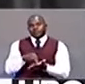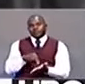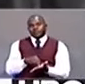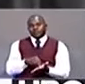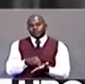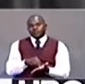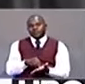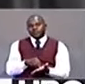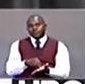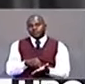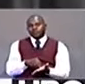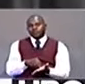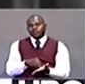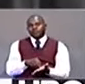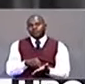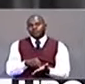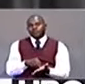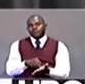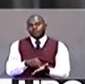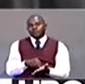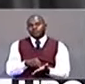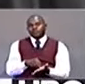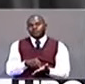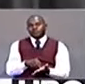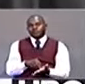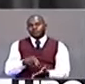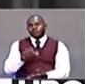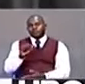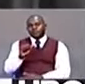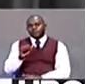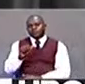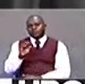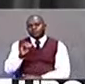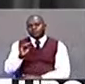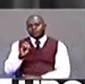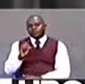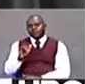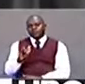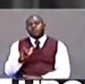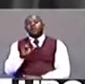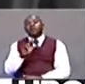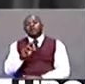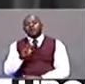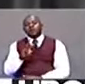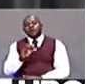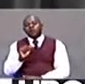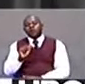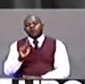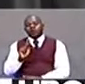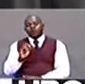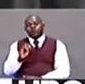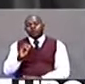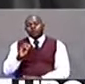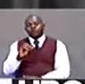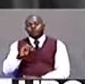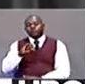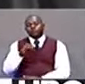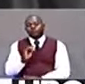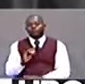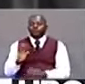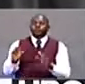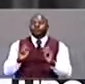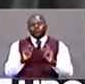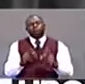that Nyandoha? Am I there on the other side? Okay, Rakojo. Anyway, what did? He was a great